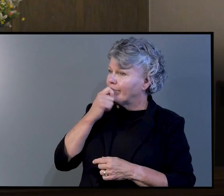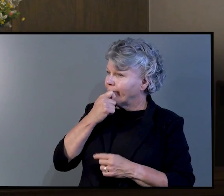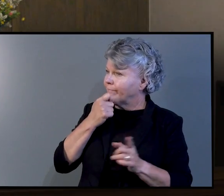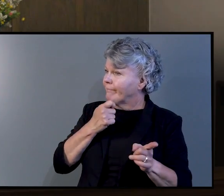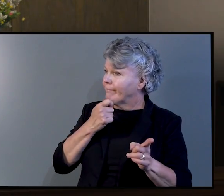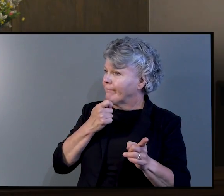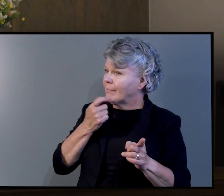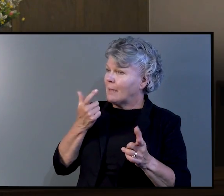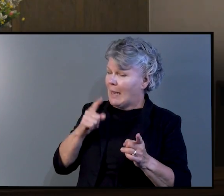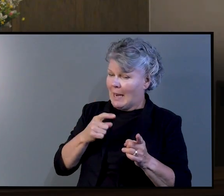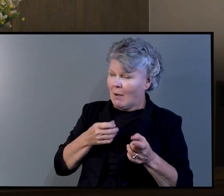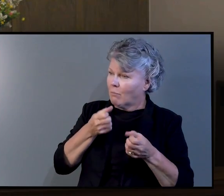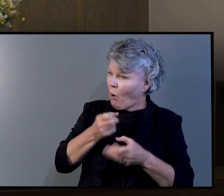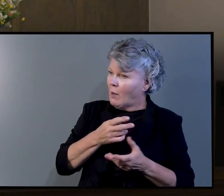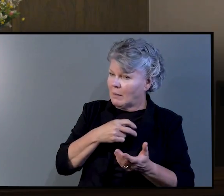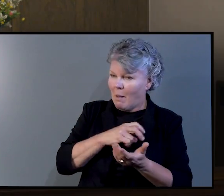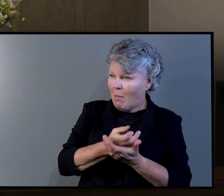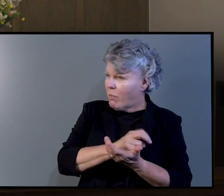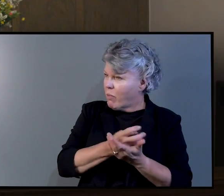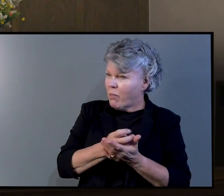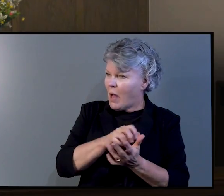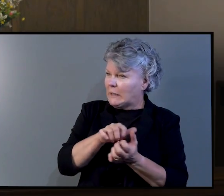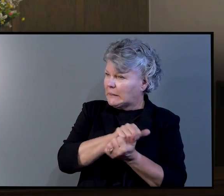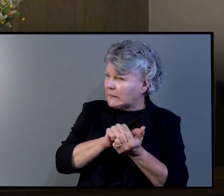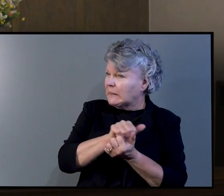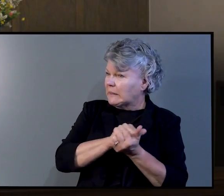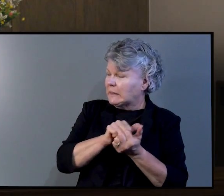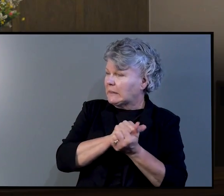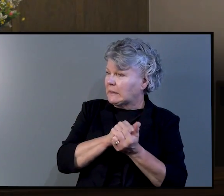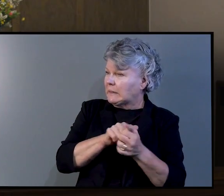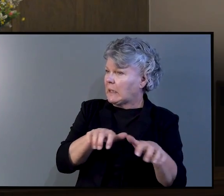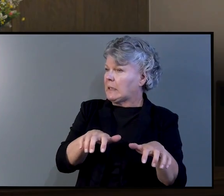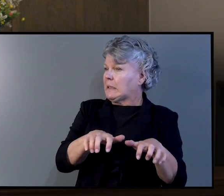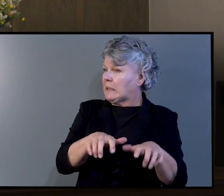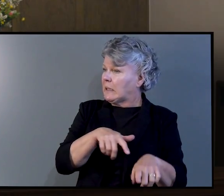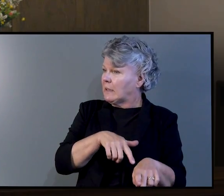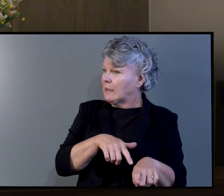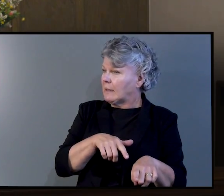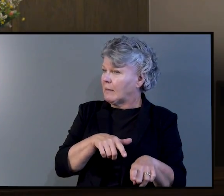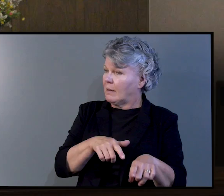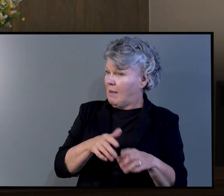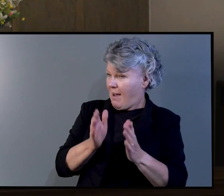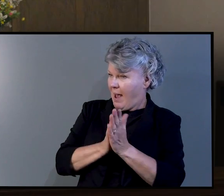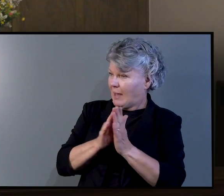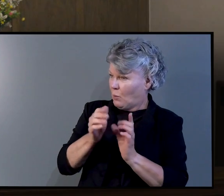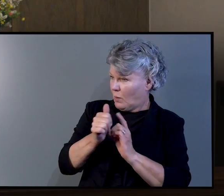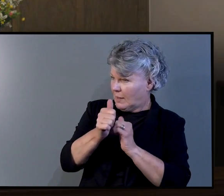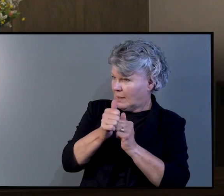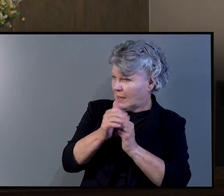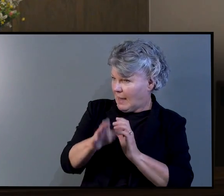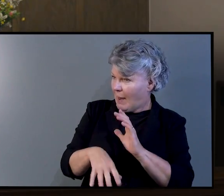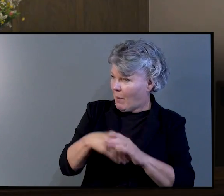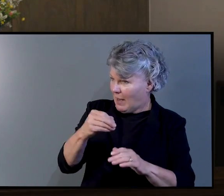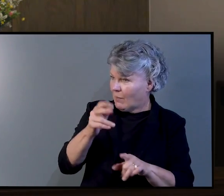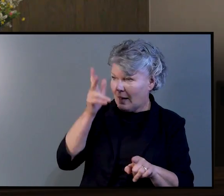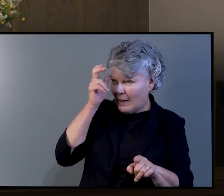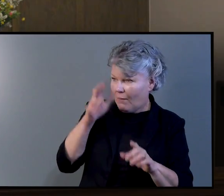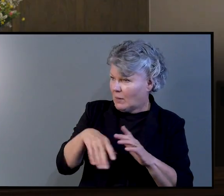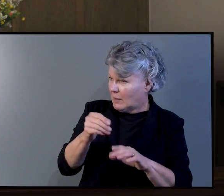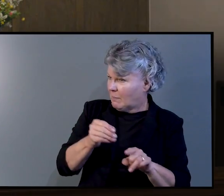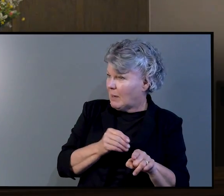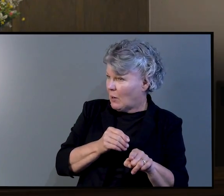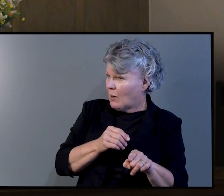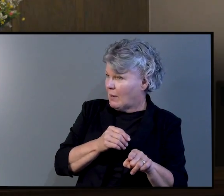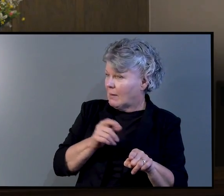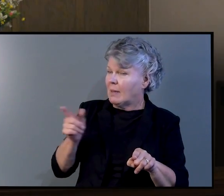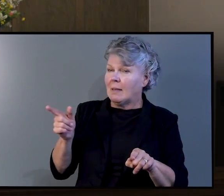seizes him, it throws him down, and he foams and grinds his teeth and becomes rigid. So I asked your disciples to cast it out, and they were not able." And